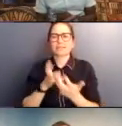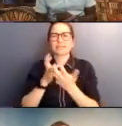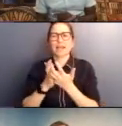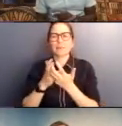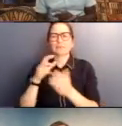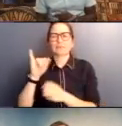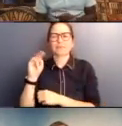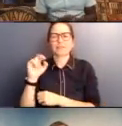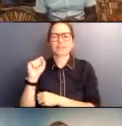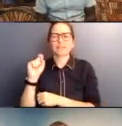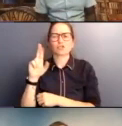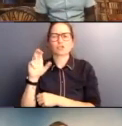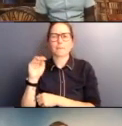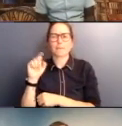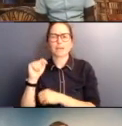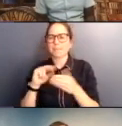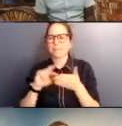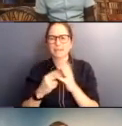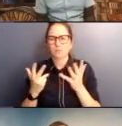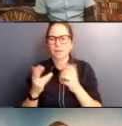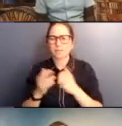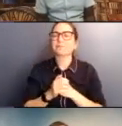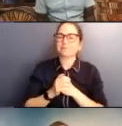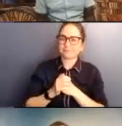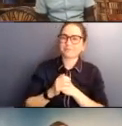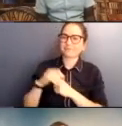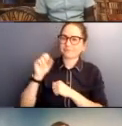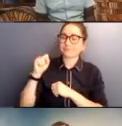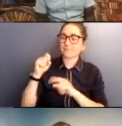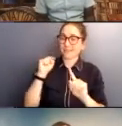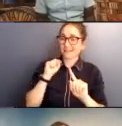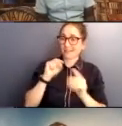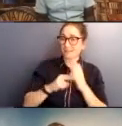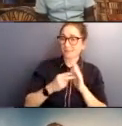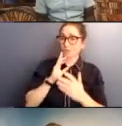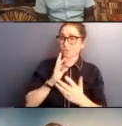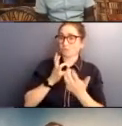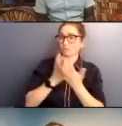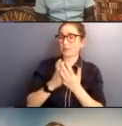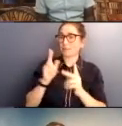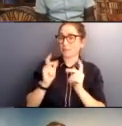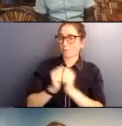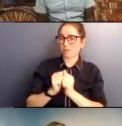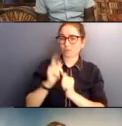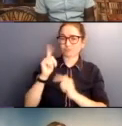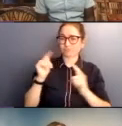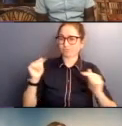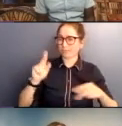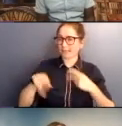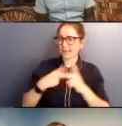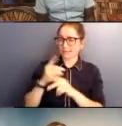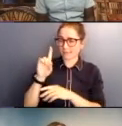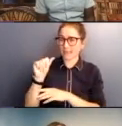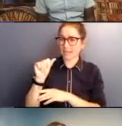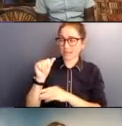instruments. Well, adaptive instruments are instruments that are designed to accommodate people with all sorts of disabilities so